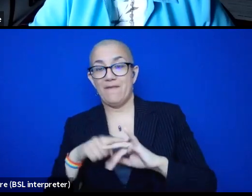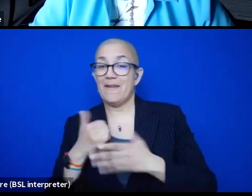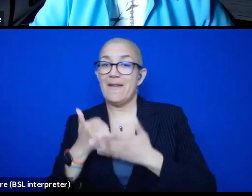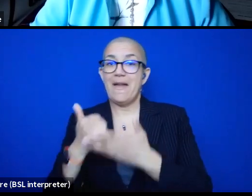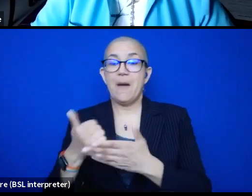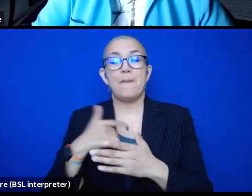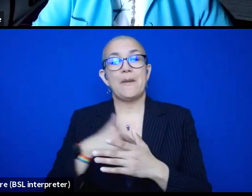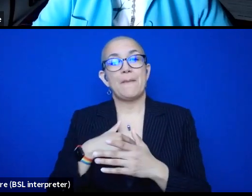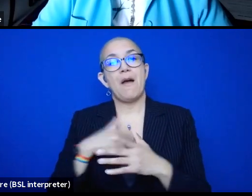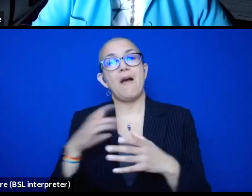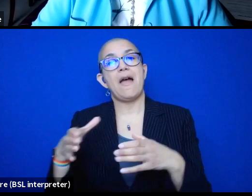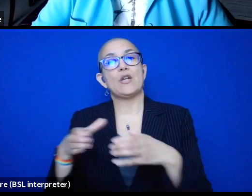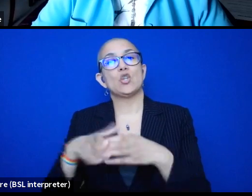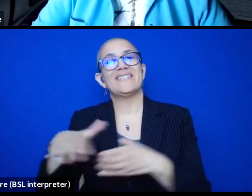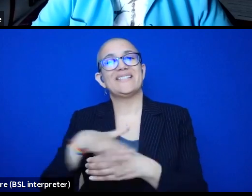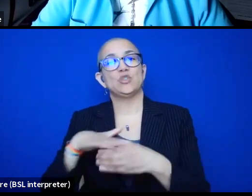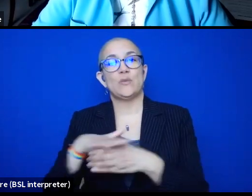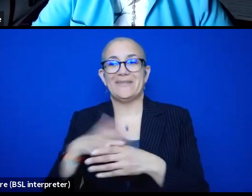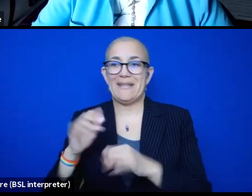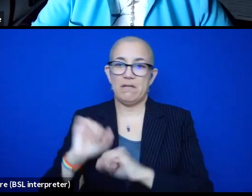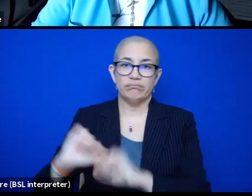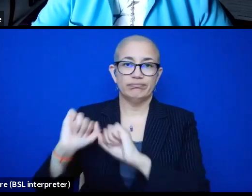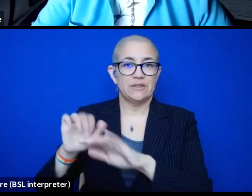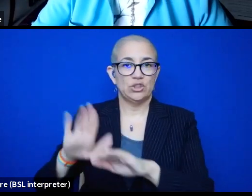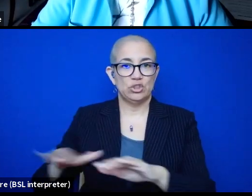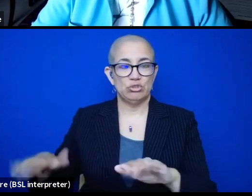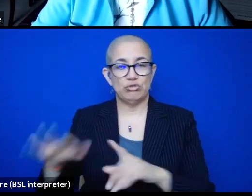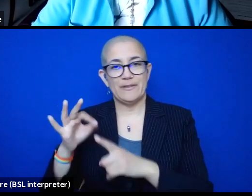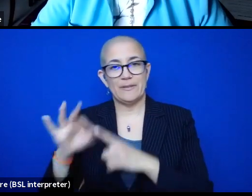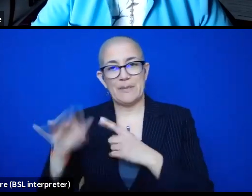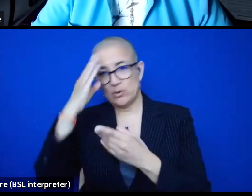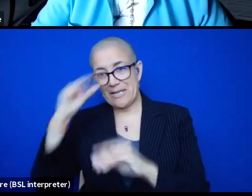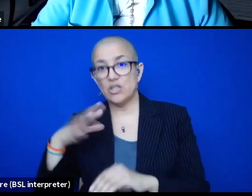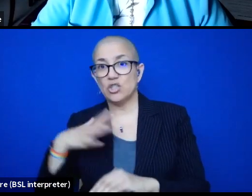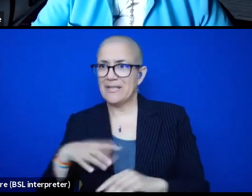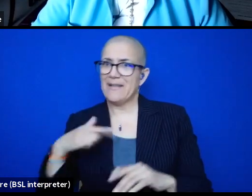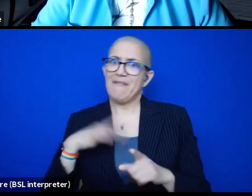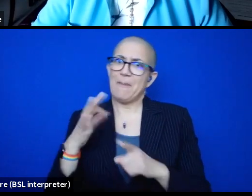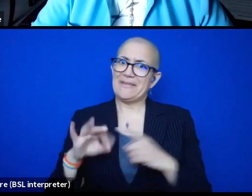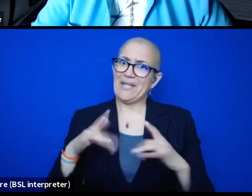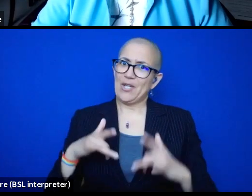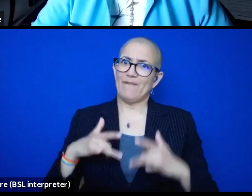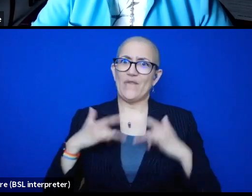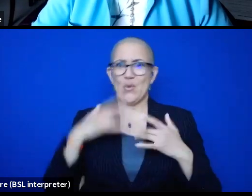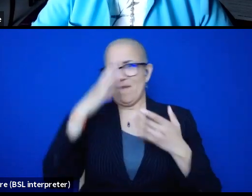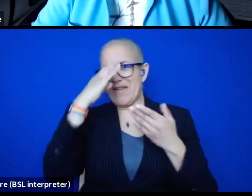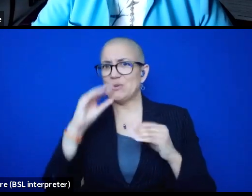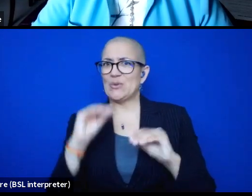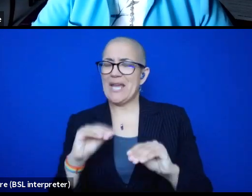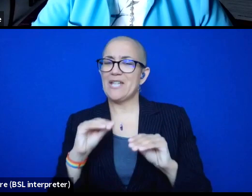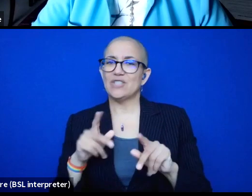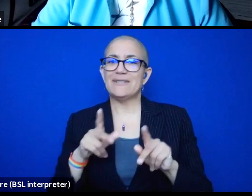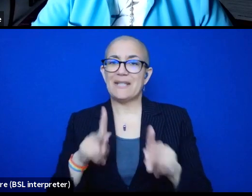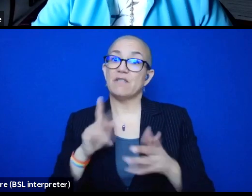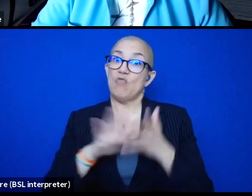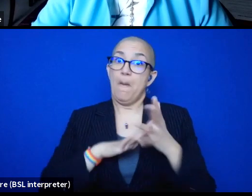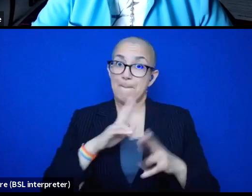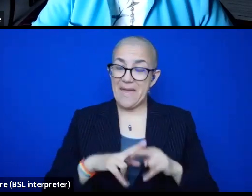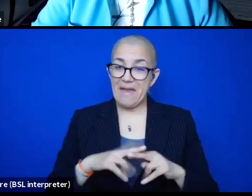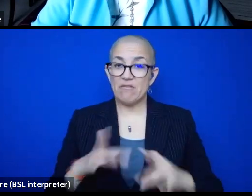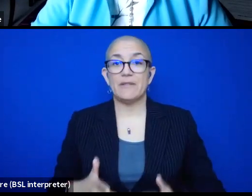got kids with special education needs, I have a real particular view of the education system from a parent's perspective in a very